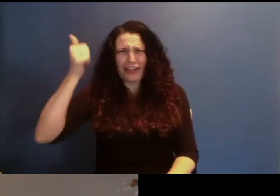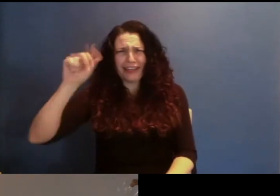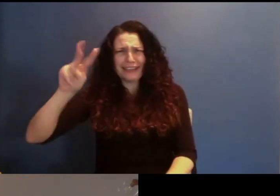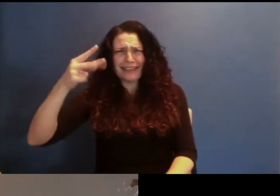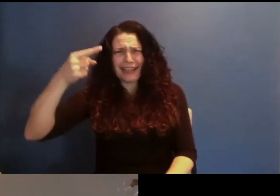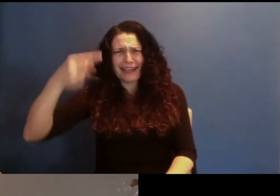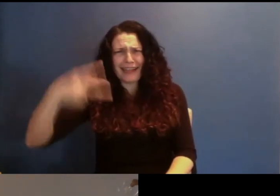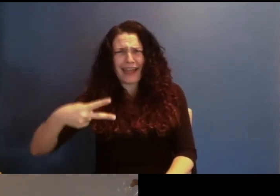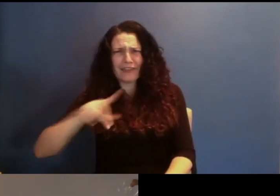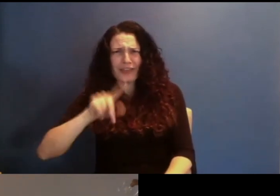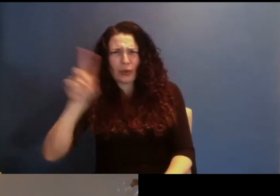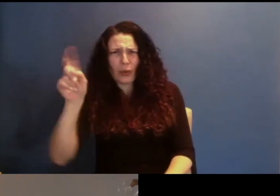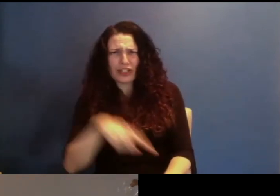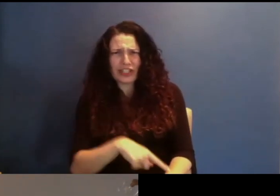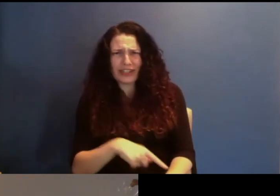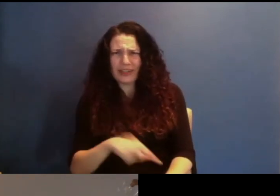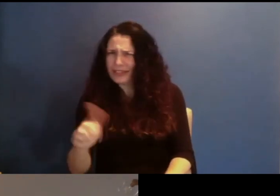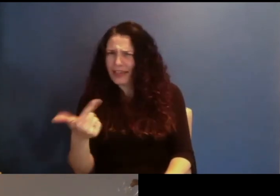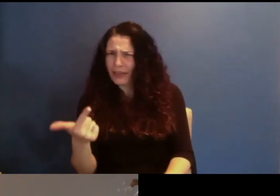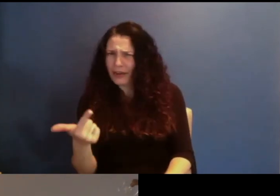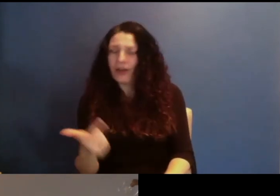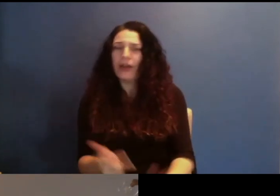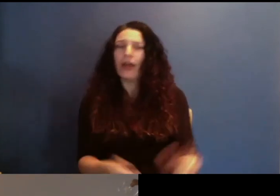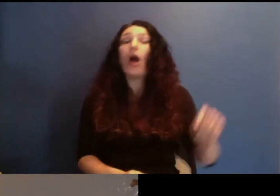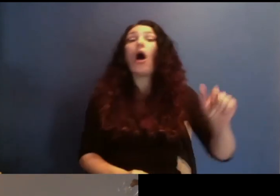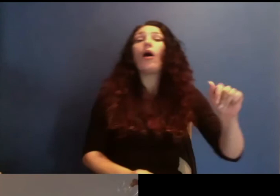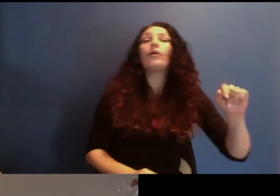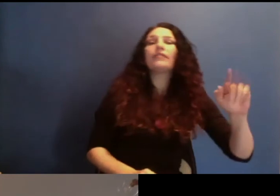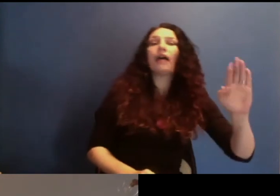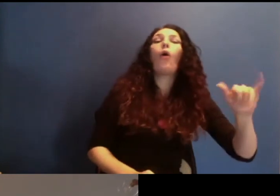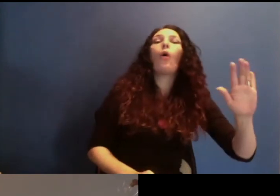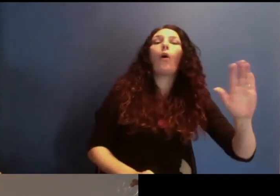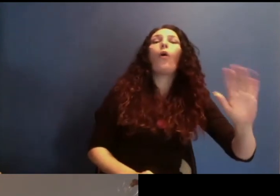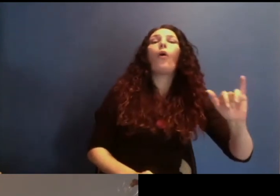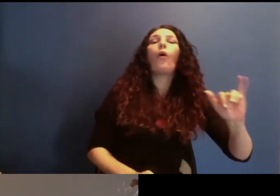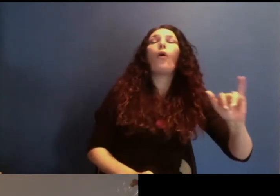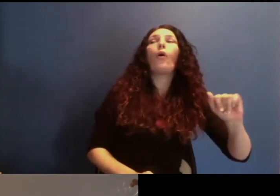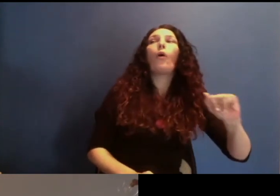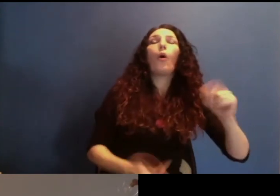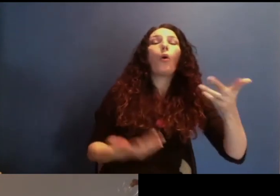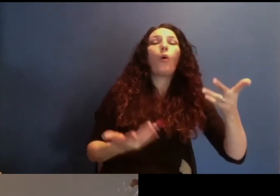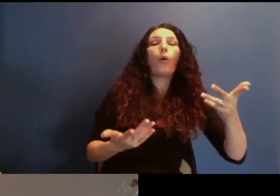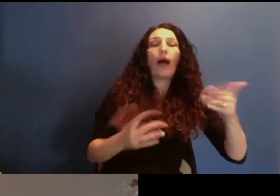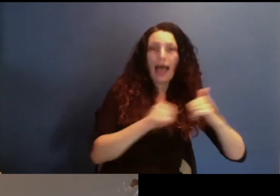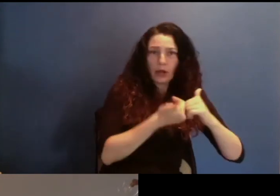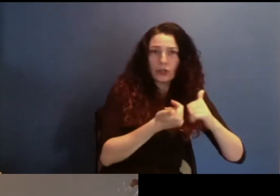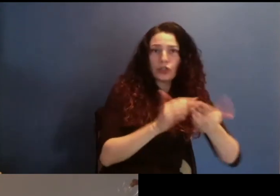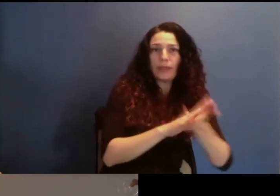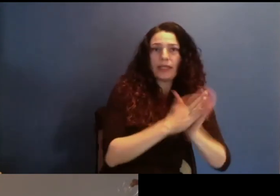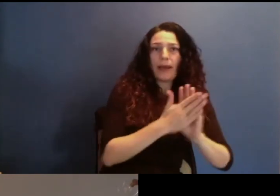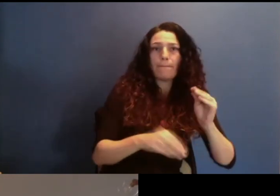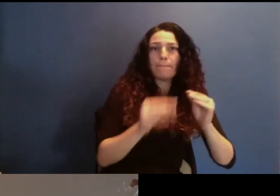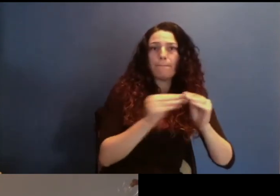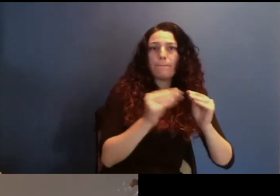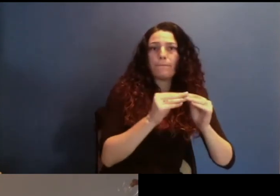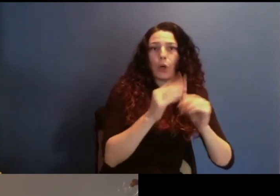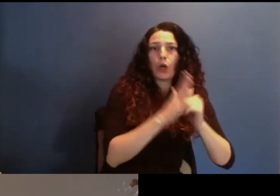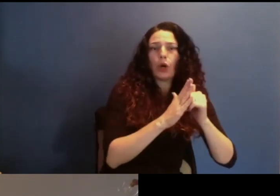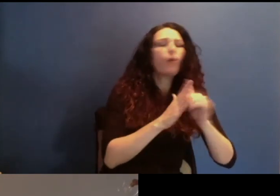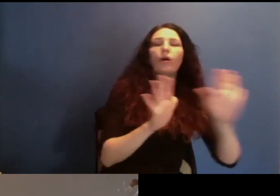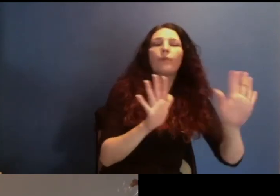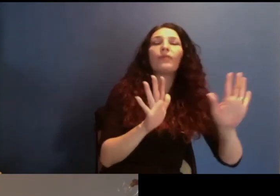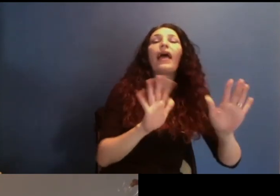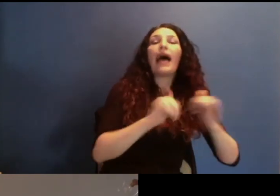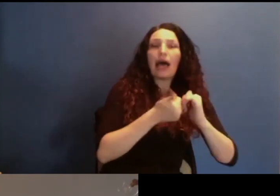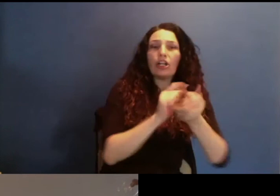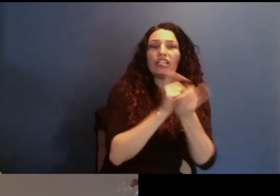answered it. They said that, oh, what made you, be more comfortable in your body in your everyday life? Or how has it changed your everyday